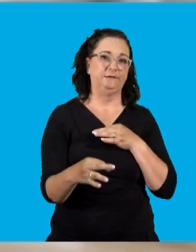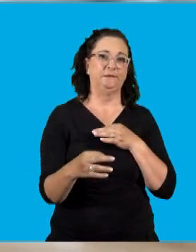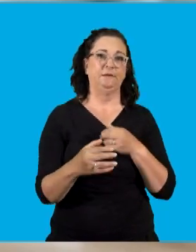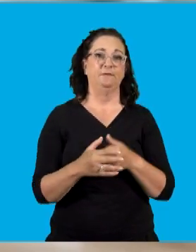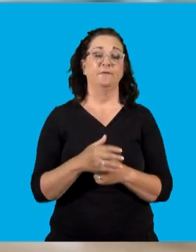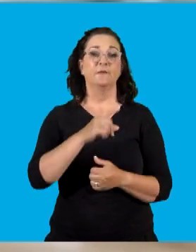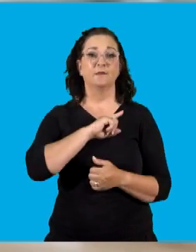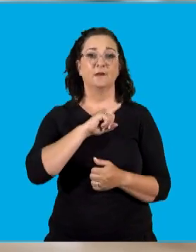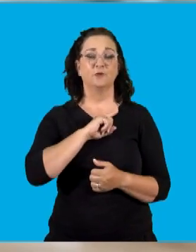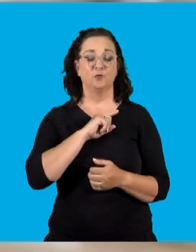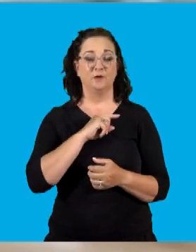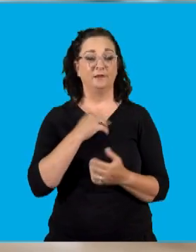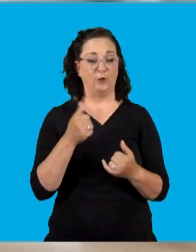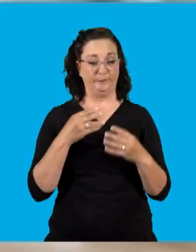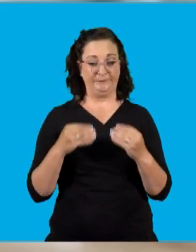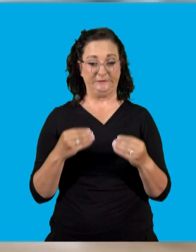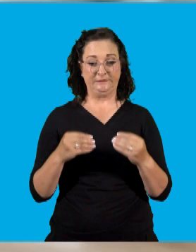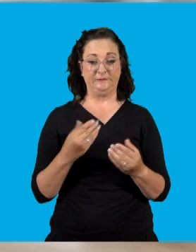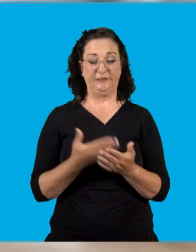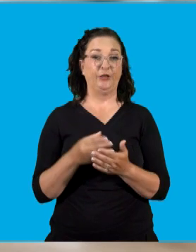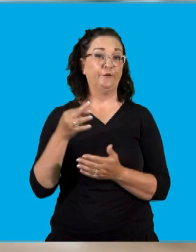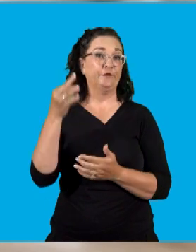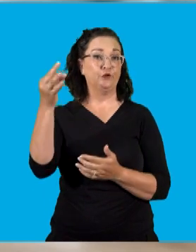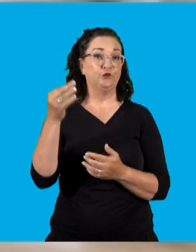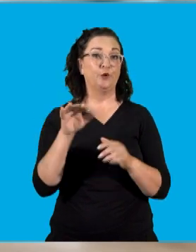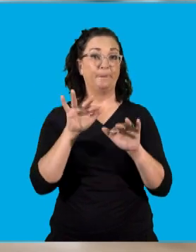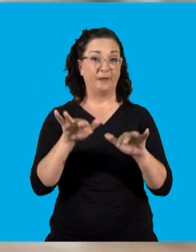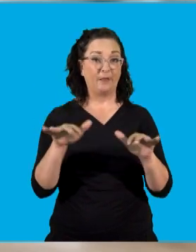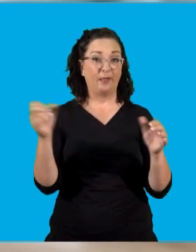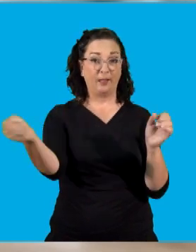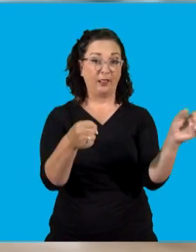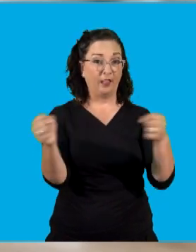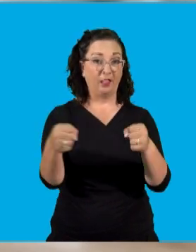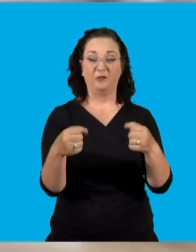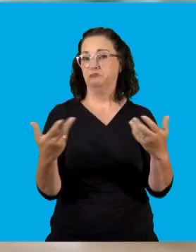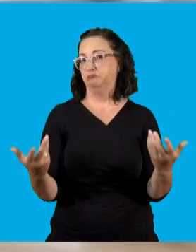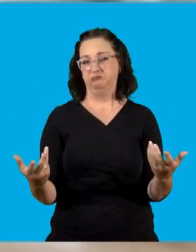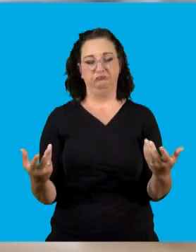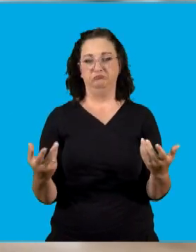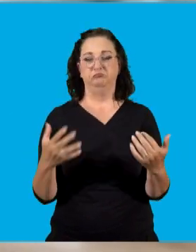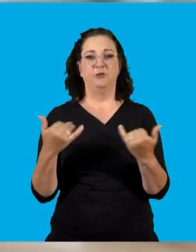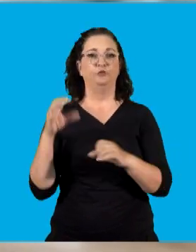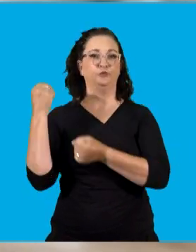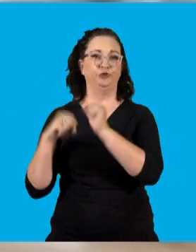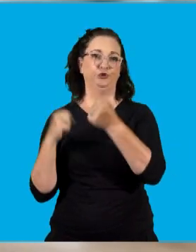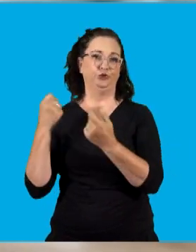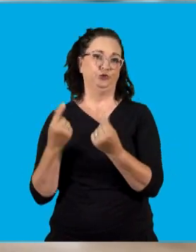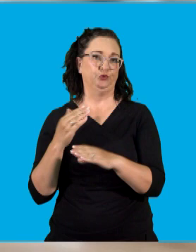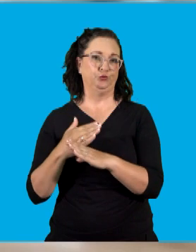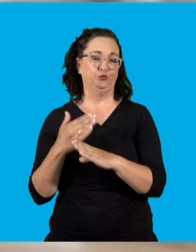business, it's going to be difficult to employ people in the future. So people will remain without jobs, or people will